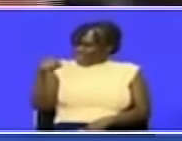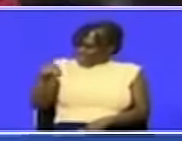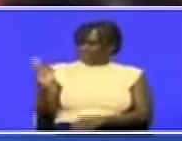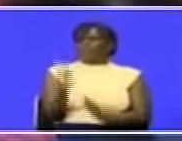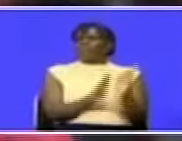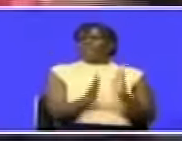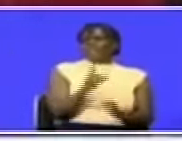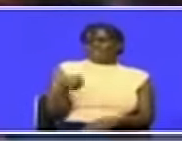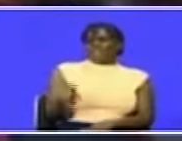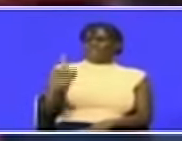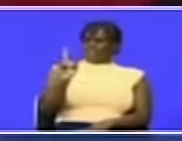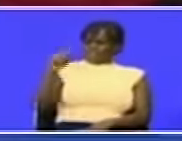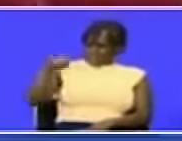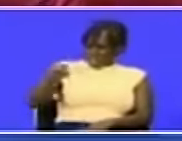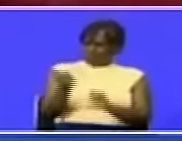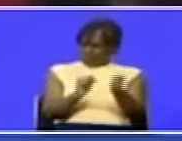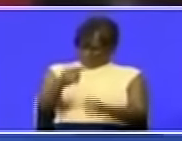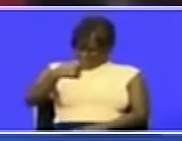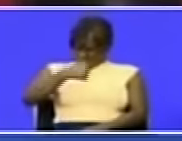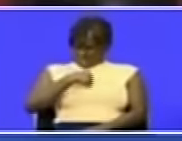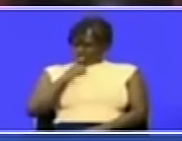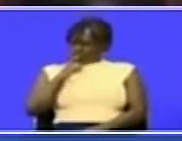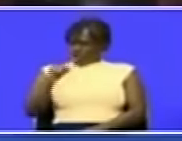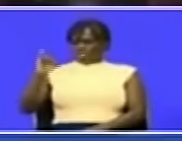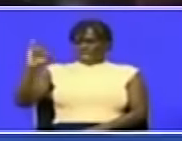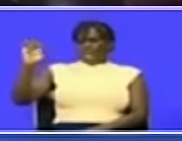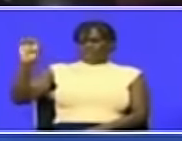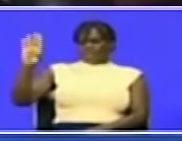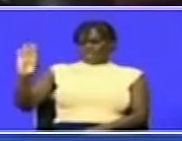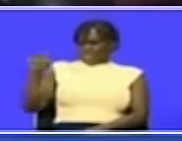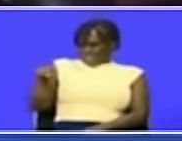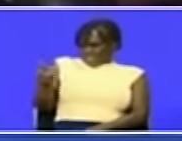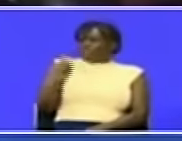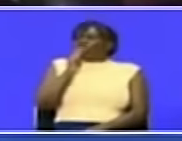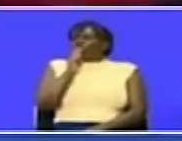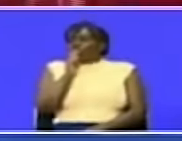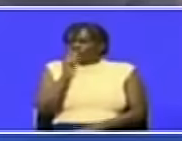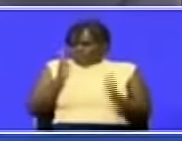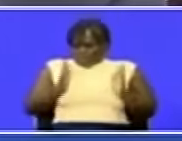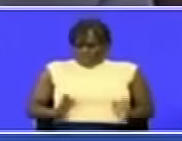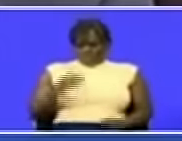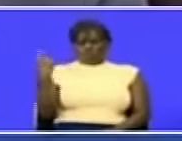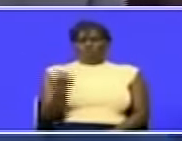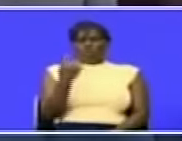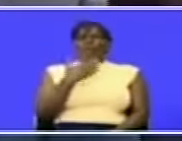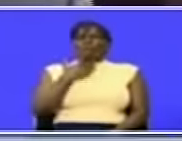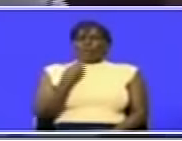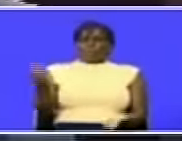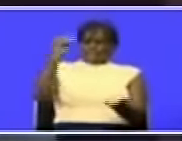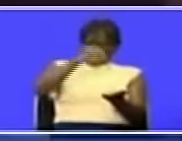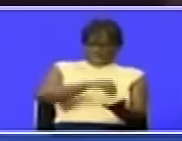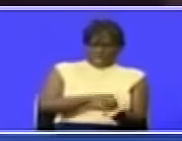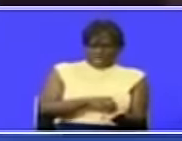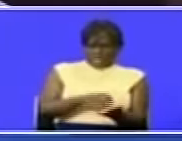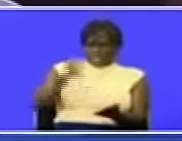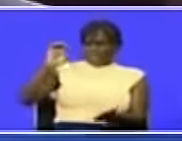wajipange. Wao ni wanashindana na sisi, wawachane na IEBC. IEBC ni mtu tu ya kufika vilimbi. We don't want to repeat what EC